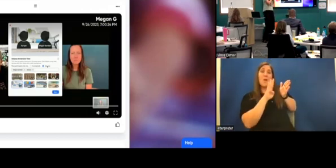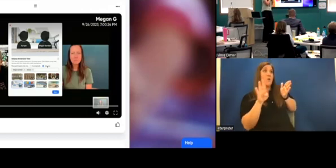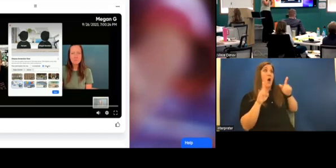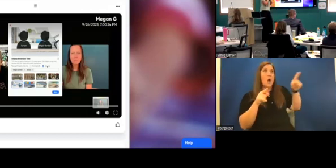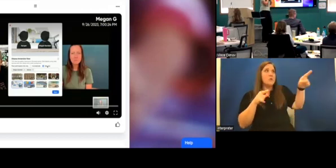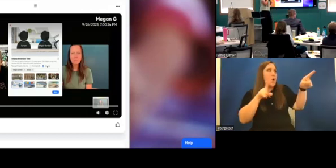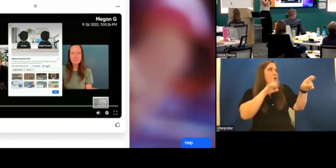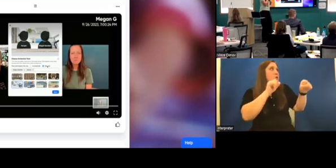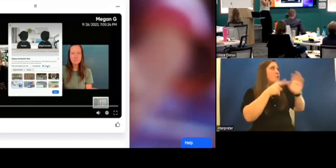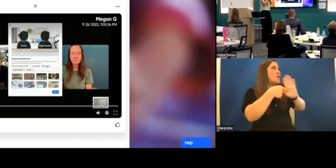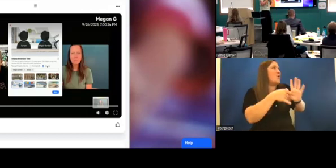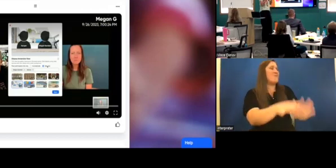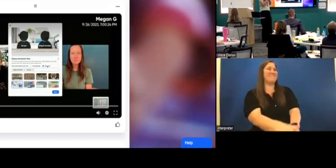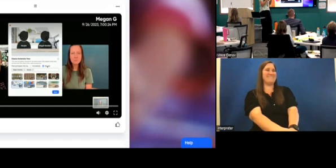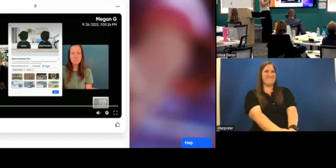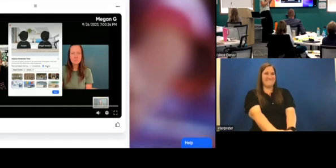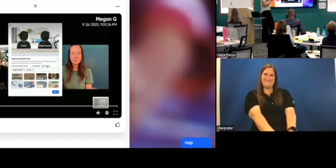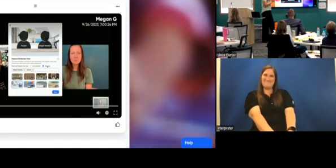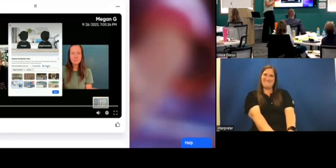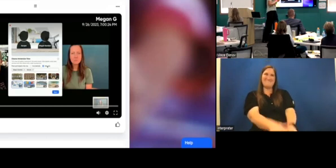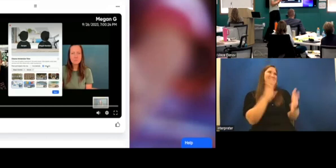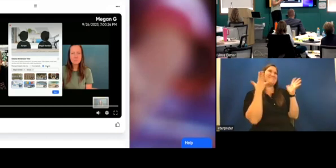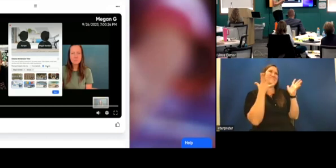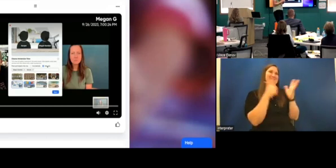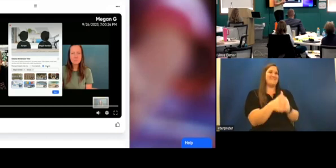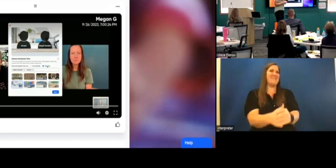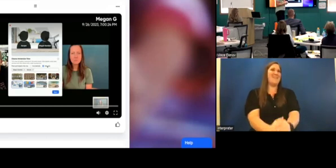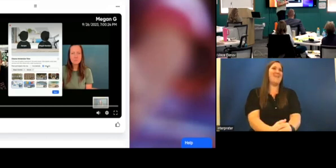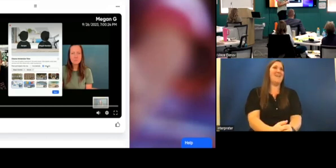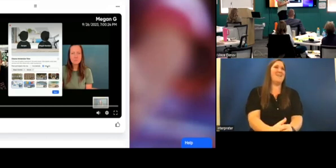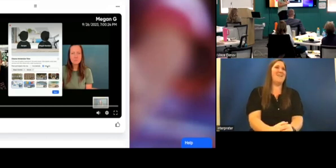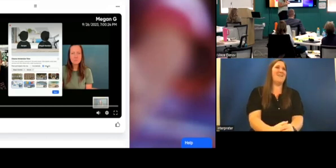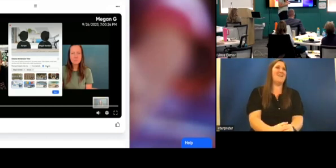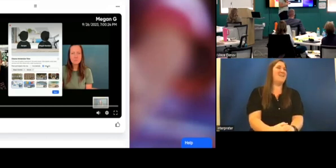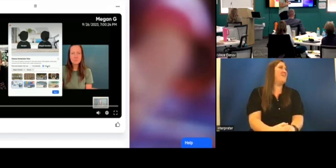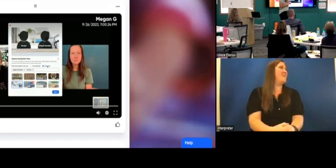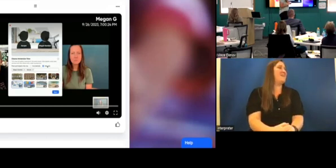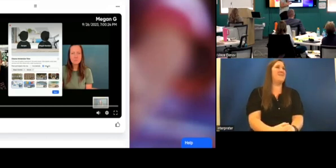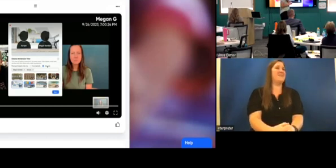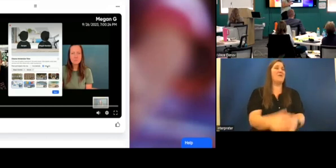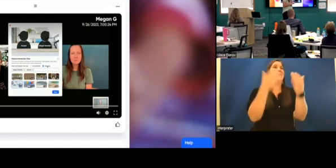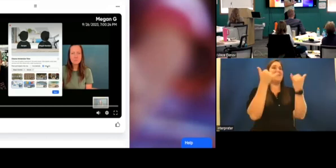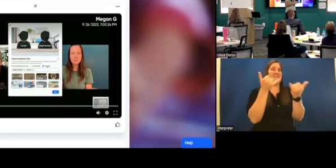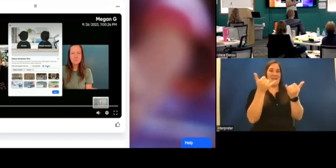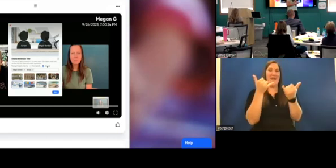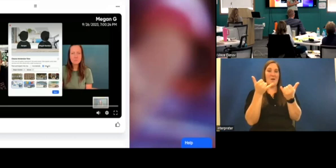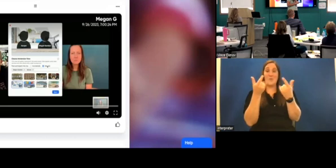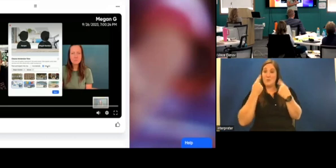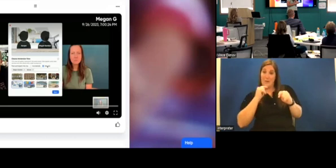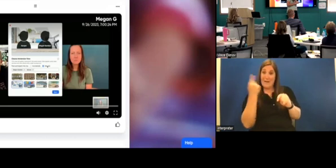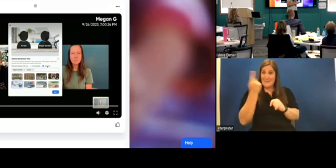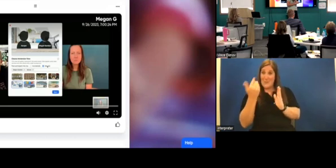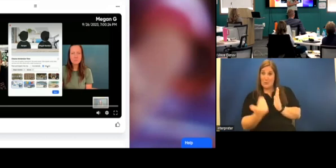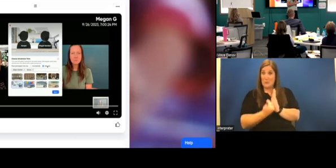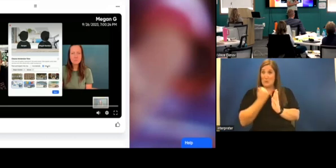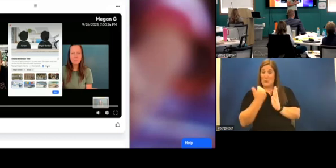gonna do it? Yeah. Okay, here's immersive view. We were talking about trying something new this time, so this is perfect. I don't know if it's